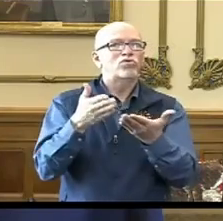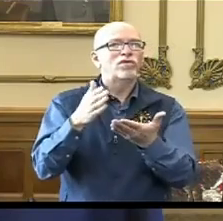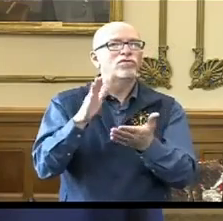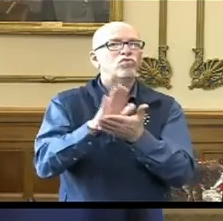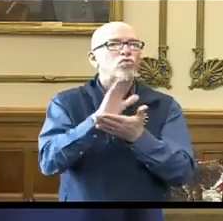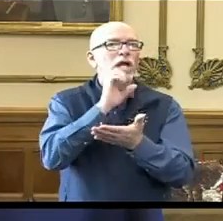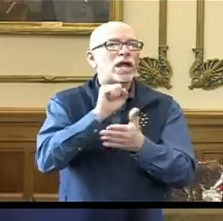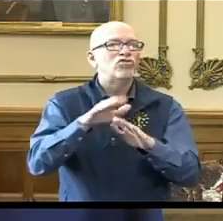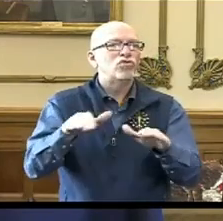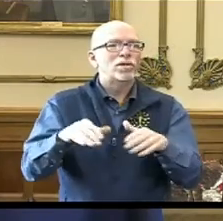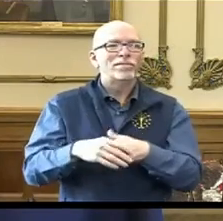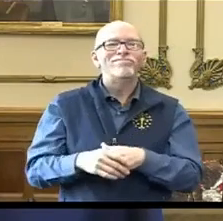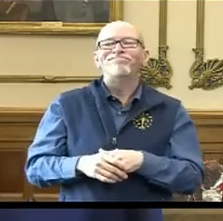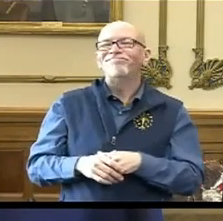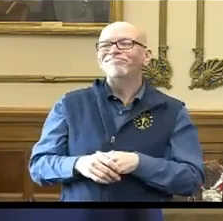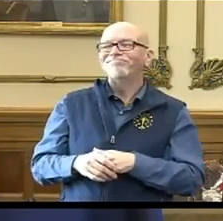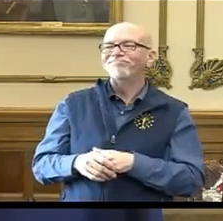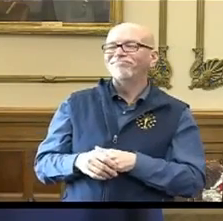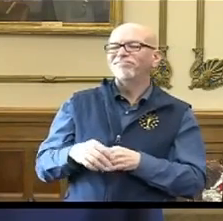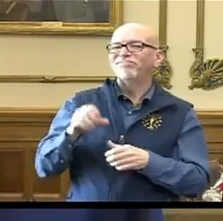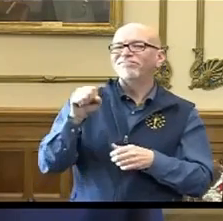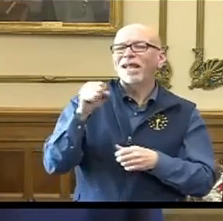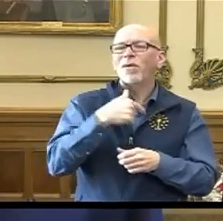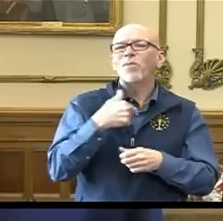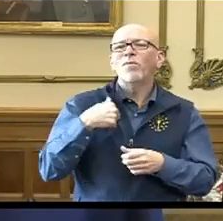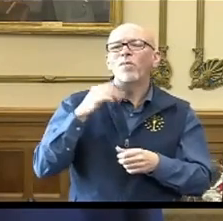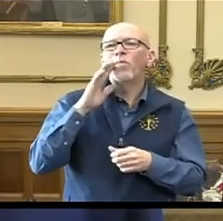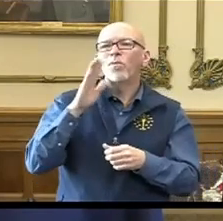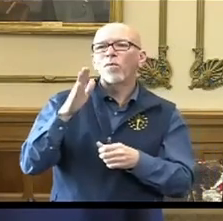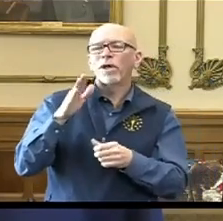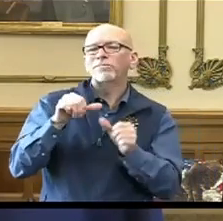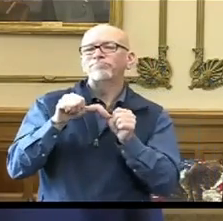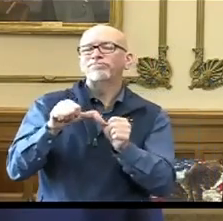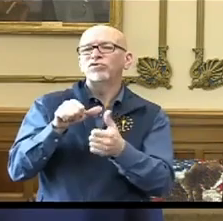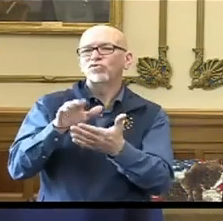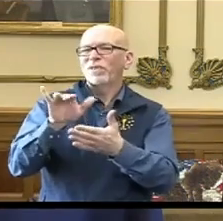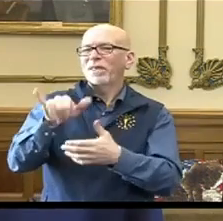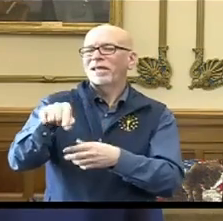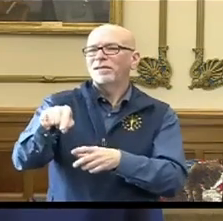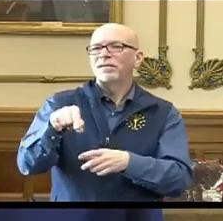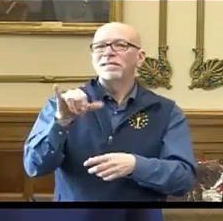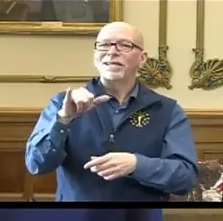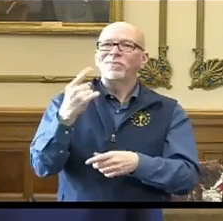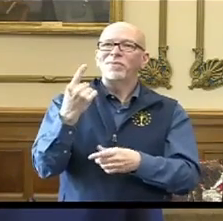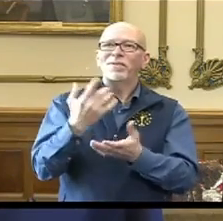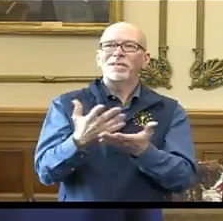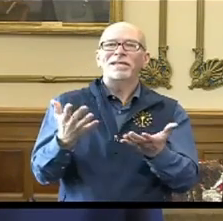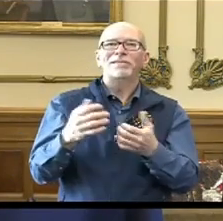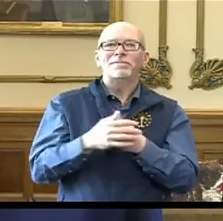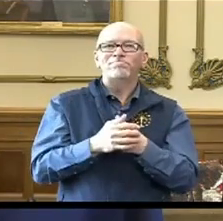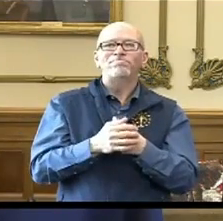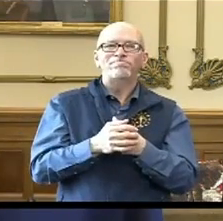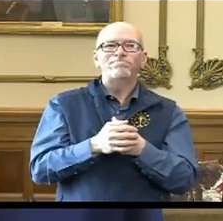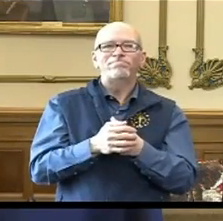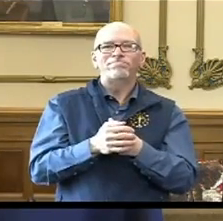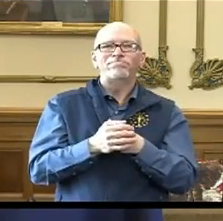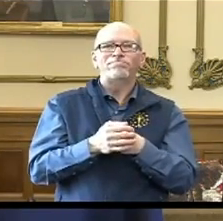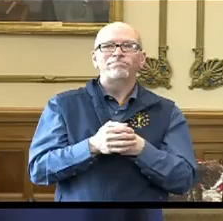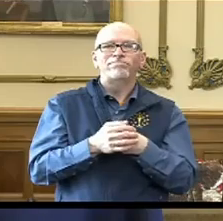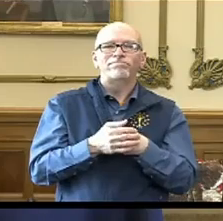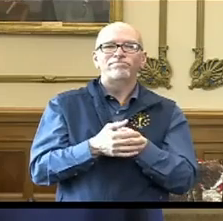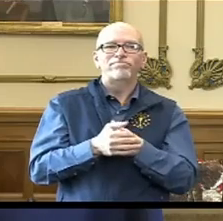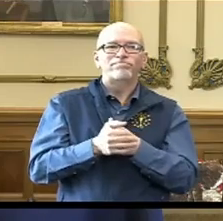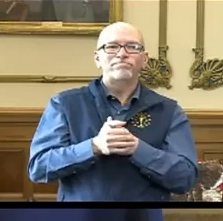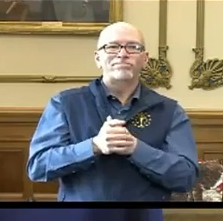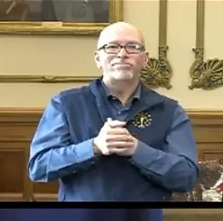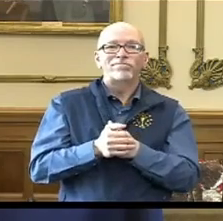school-age children? Yeah, we'll continue to address that. That's one of those things that a